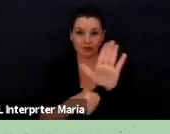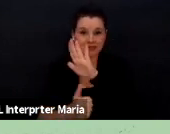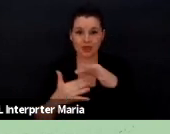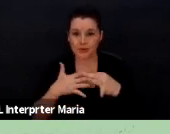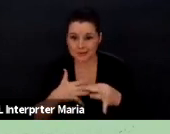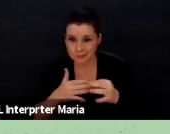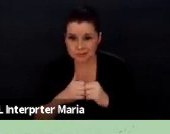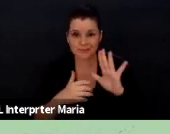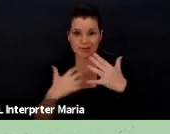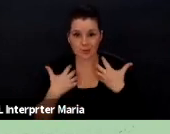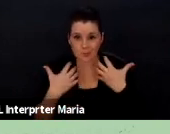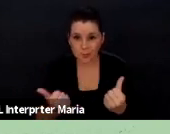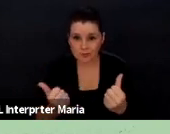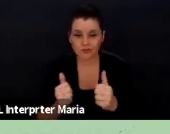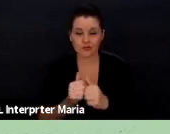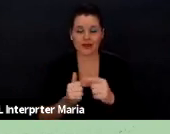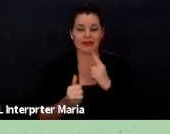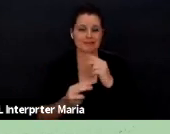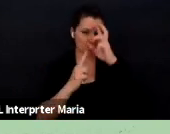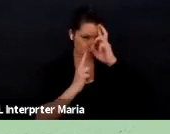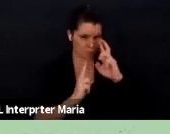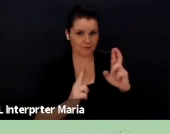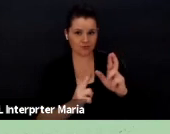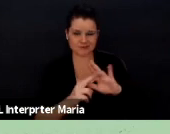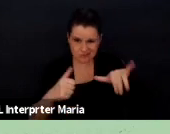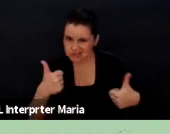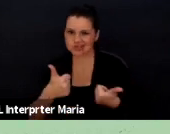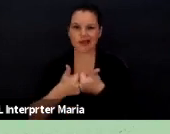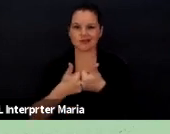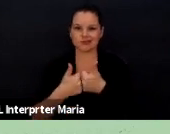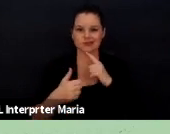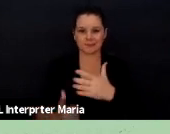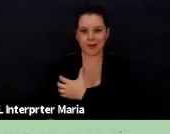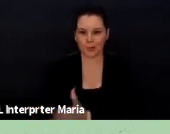their bravery and irreverence in challenging power.